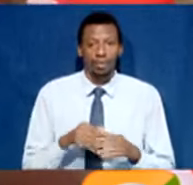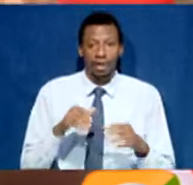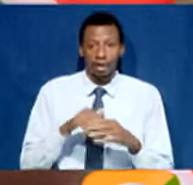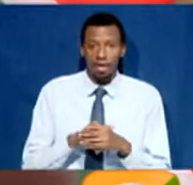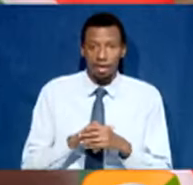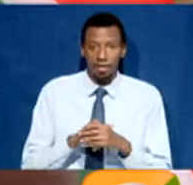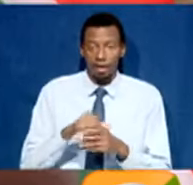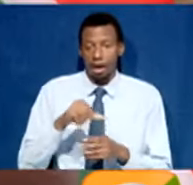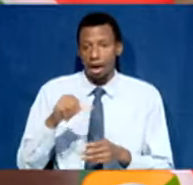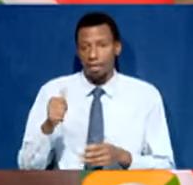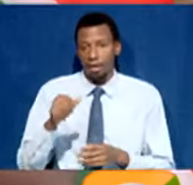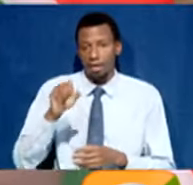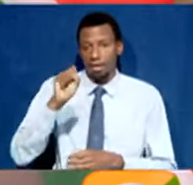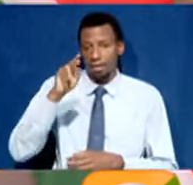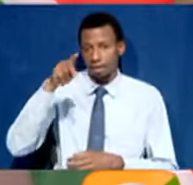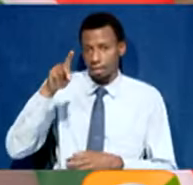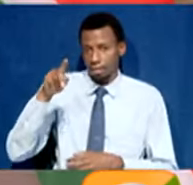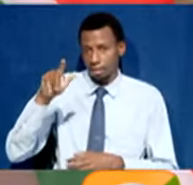budget, just go and check the figures.